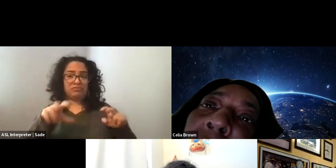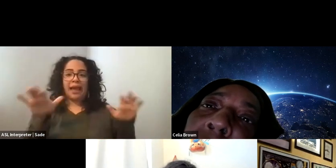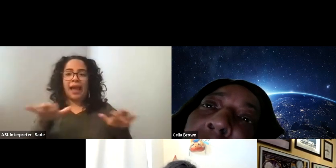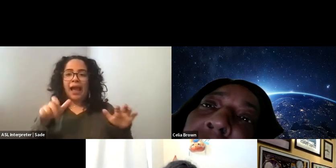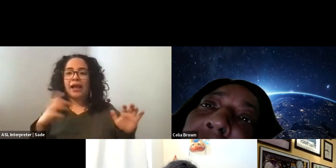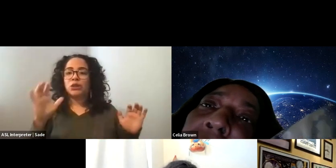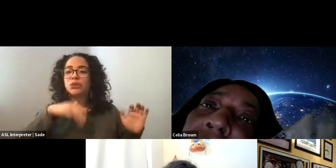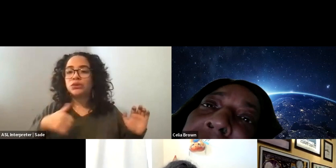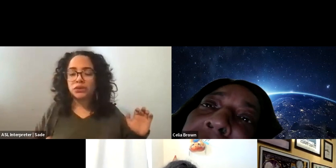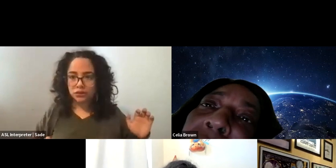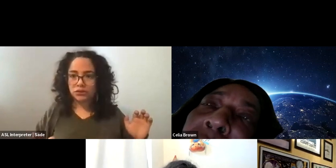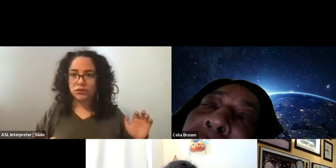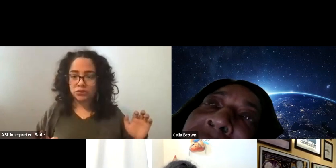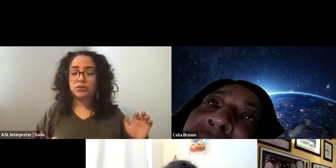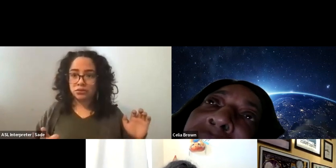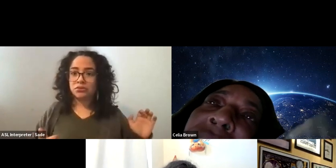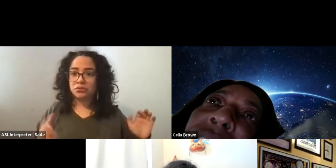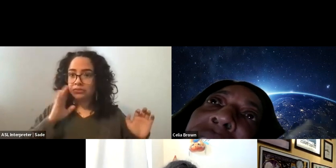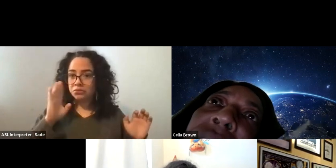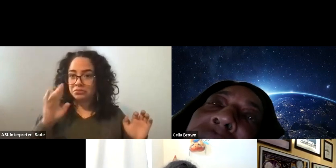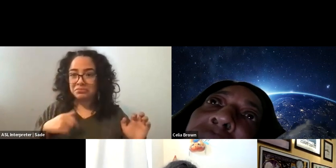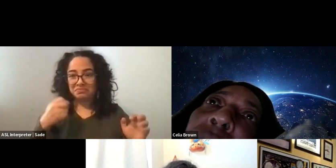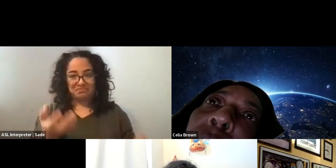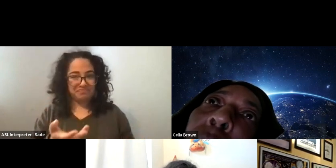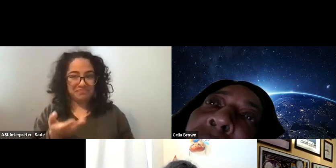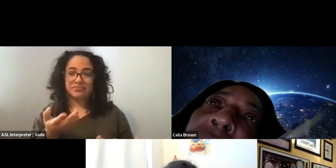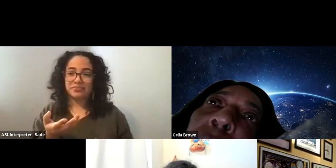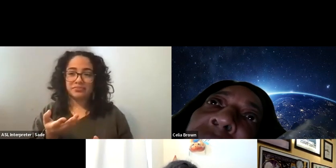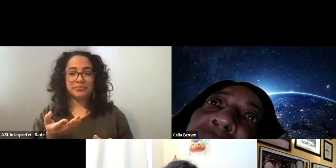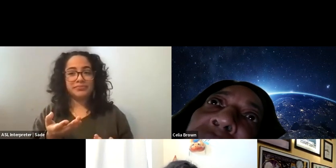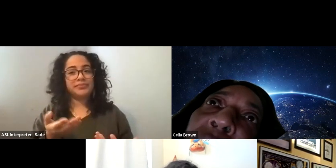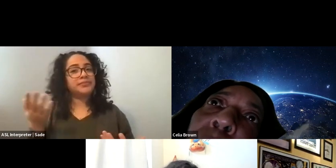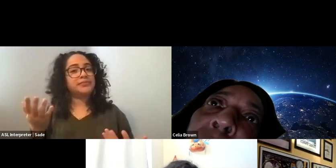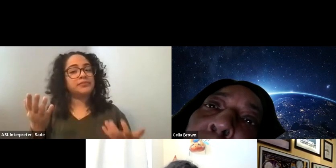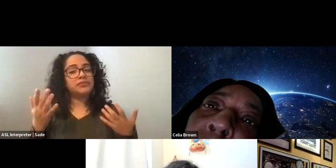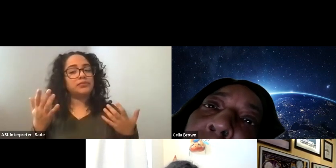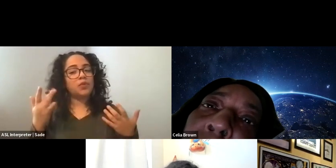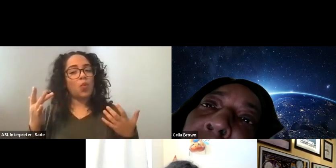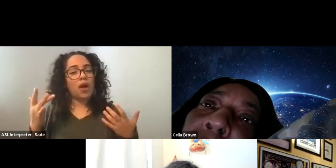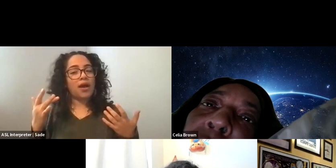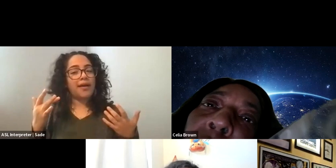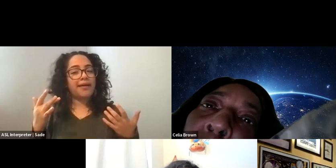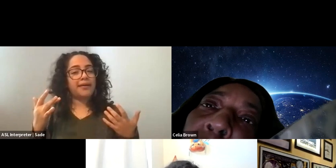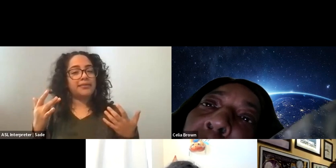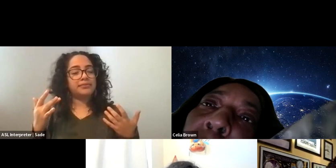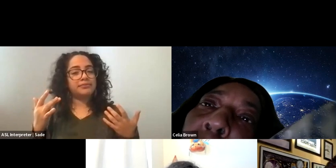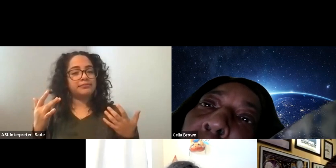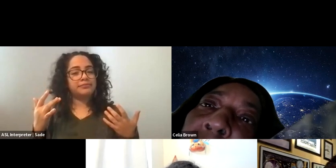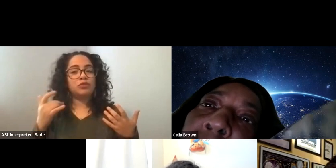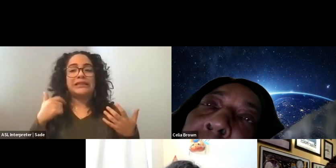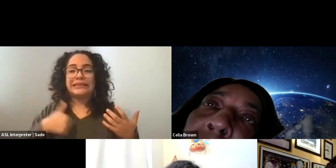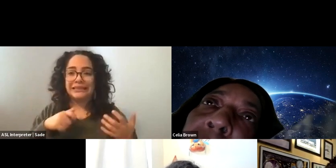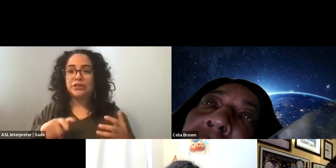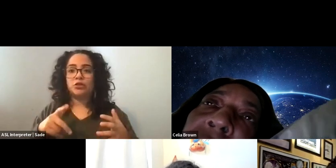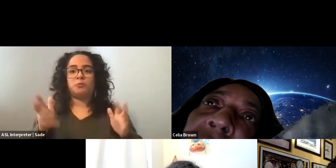know? And so it just, why don't we get to know people, know what's going on with